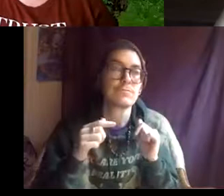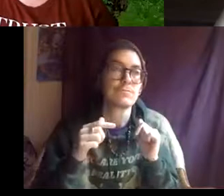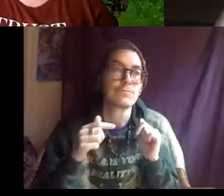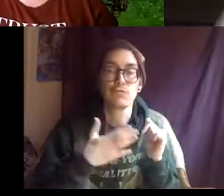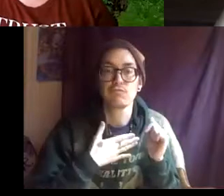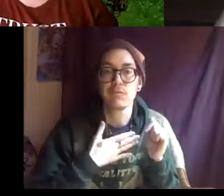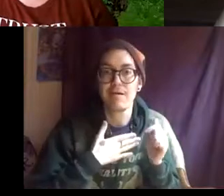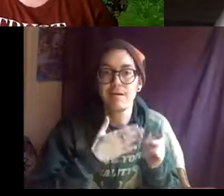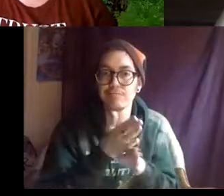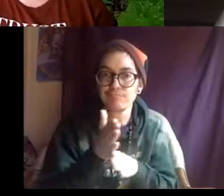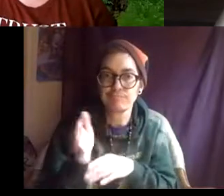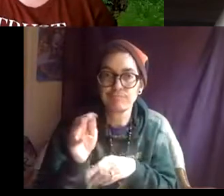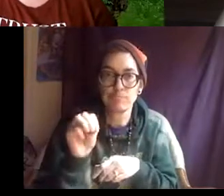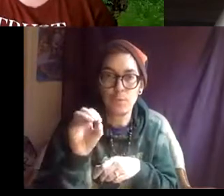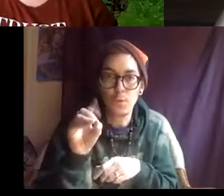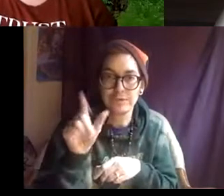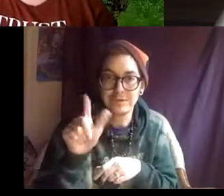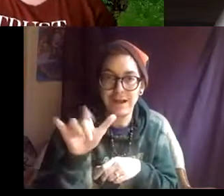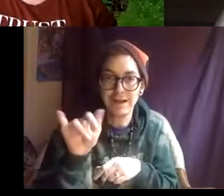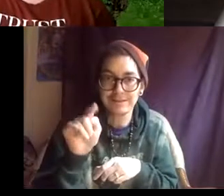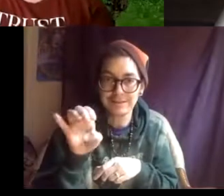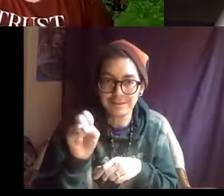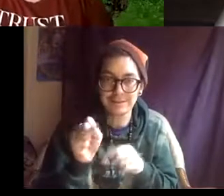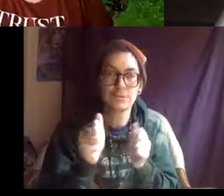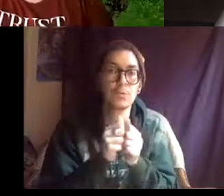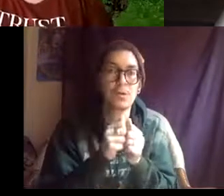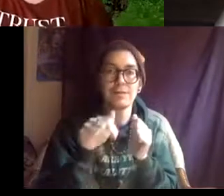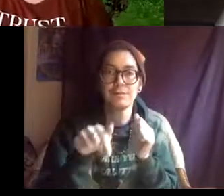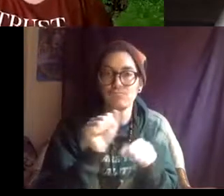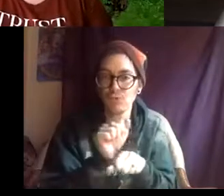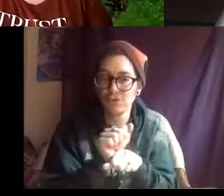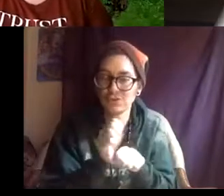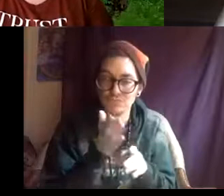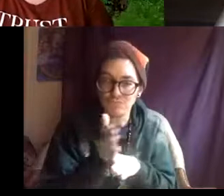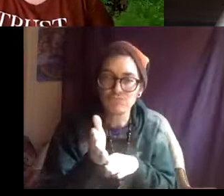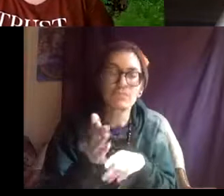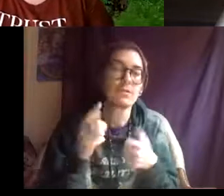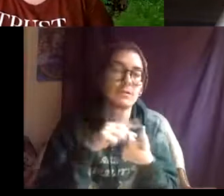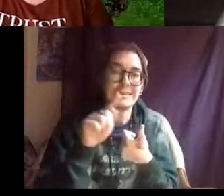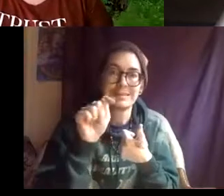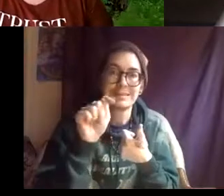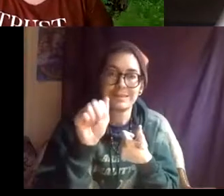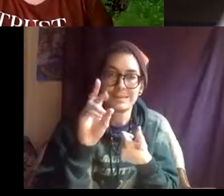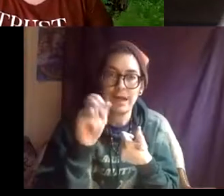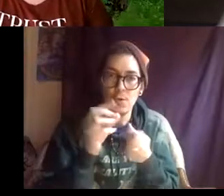I use they, he pronouns. My different modalities that I utilize to work with